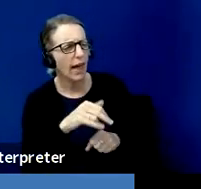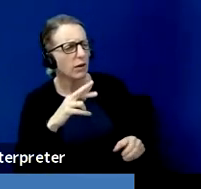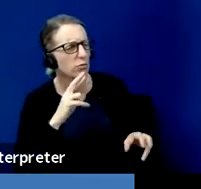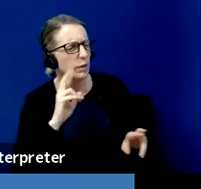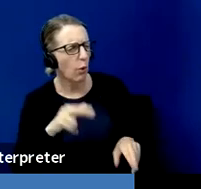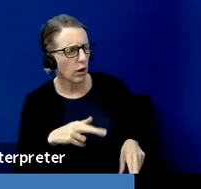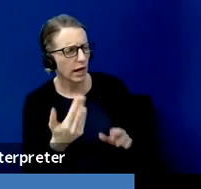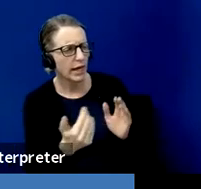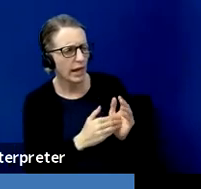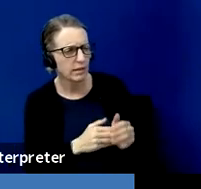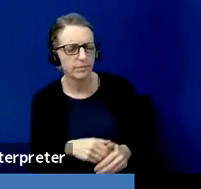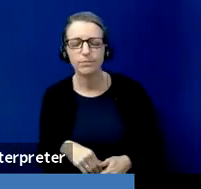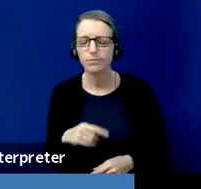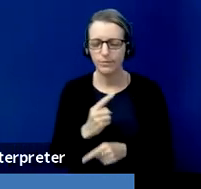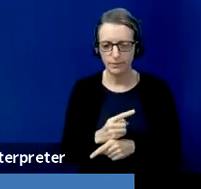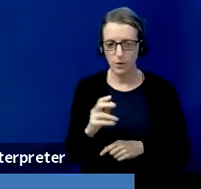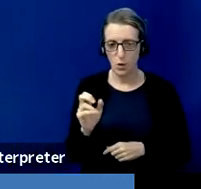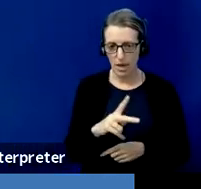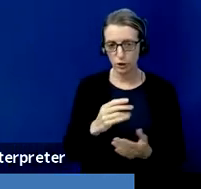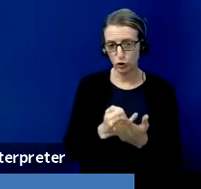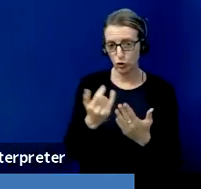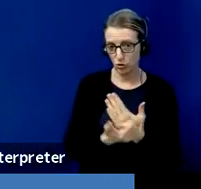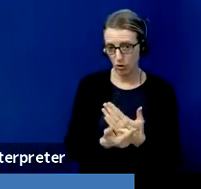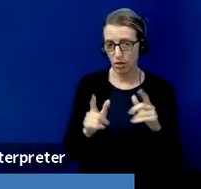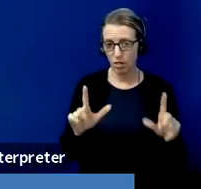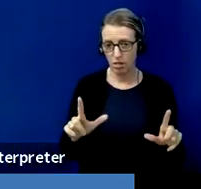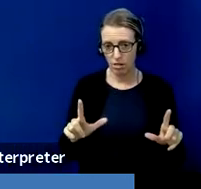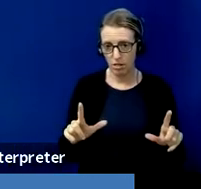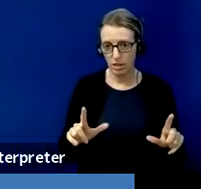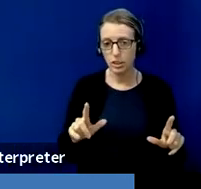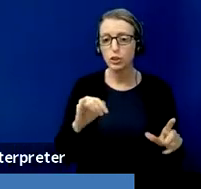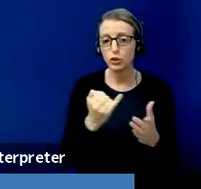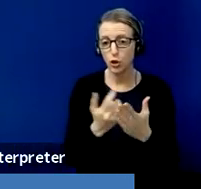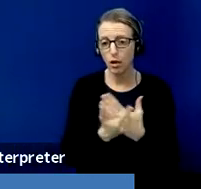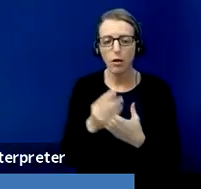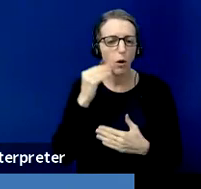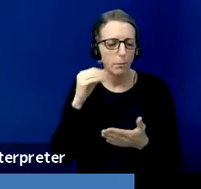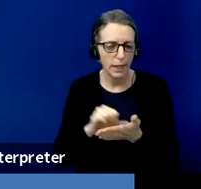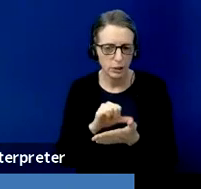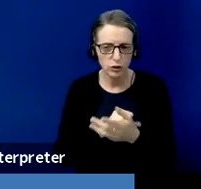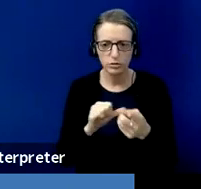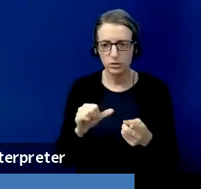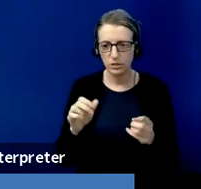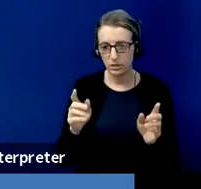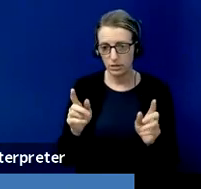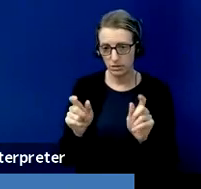I'm going to just go to my journal first. So from your journal, which is your homepage, you go to skills, which you can think of kind of like